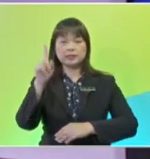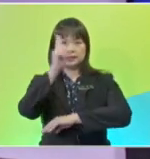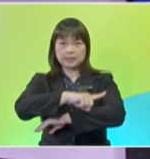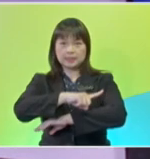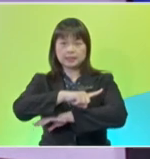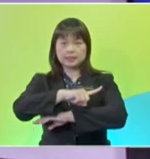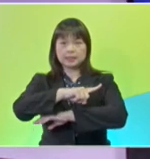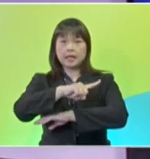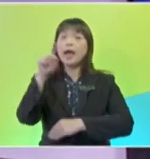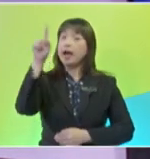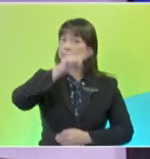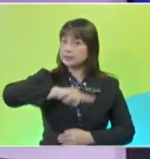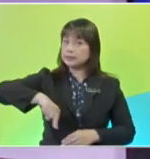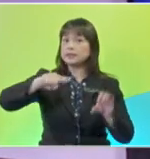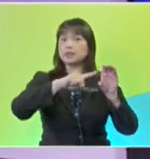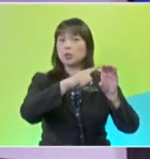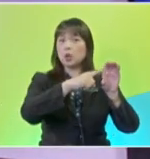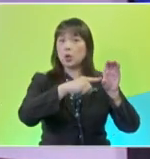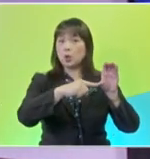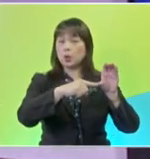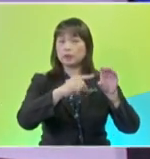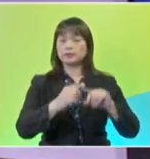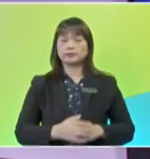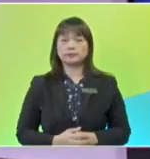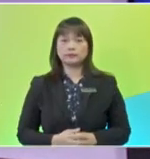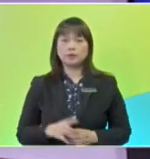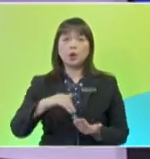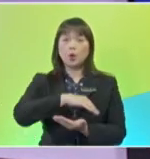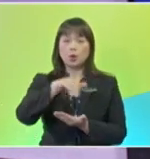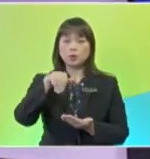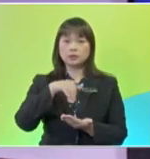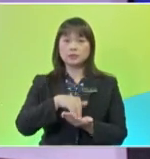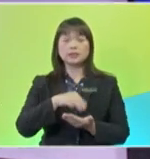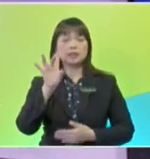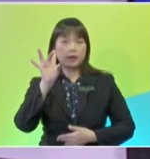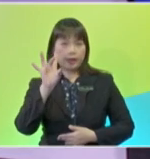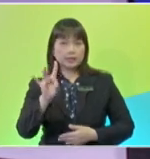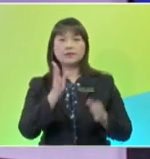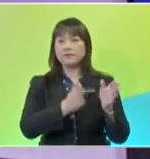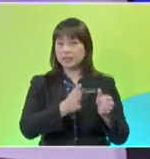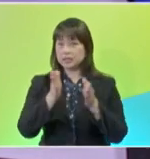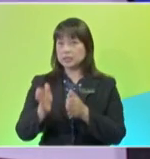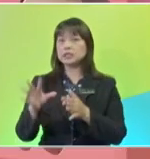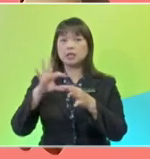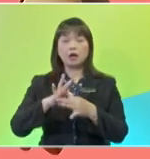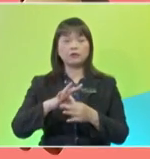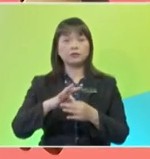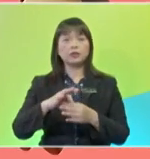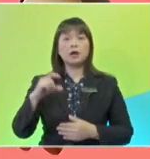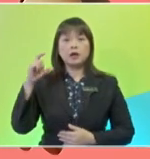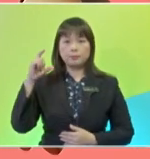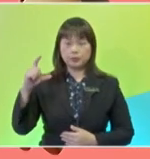in this segment, we learn about the phases of the moon, and there is altogether 8 phases of the moon. We start with the new